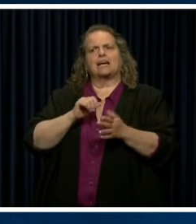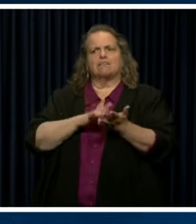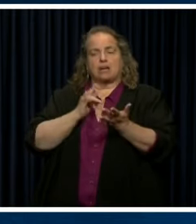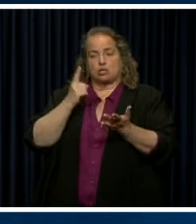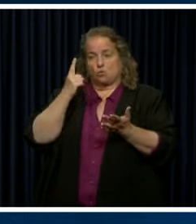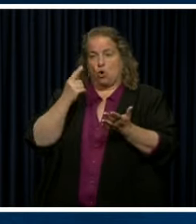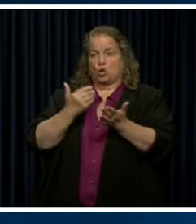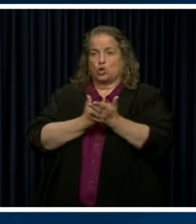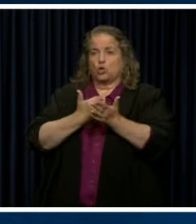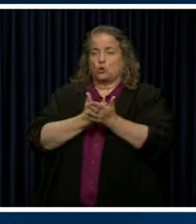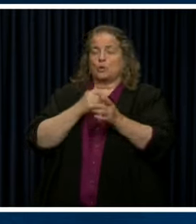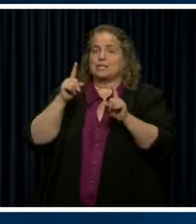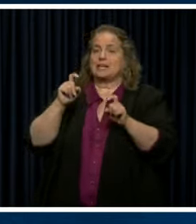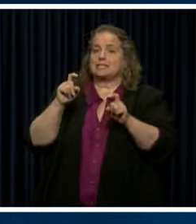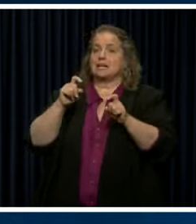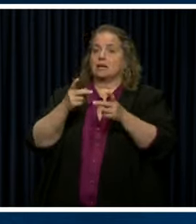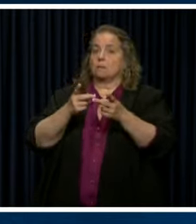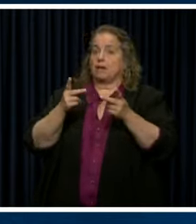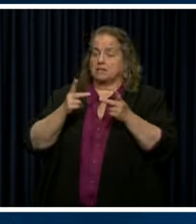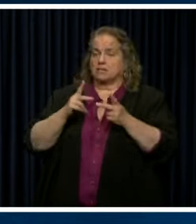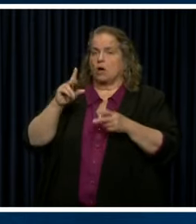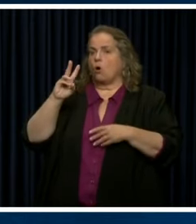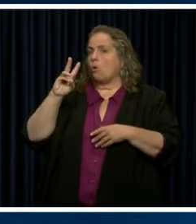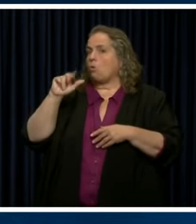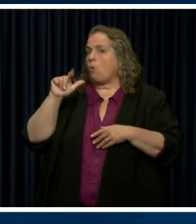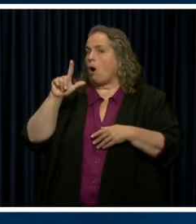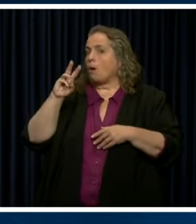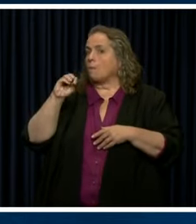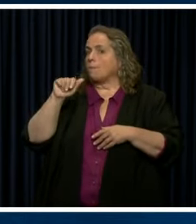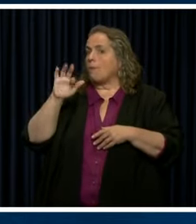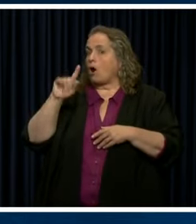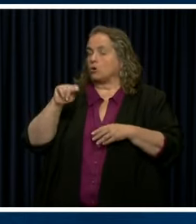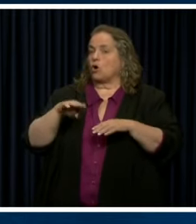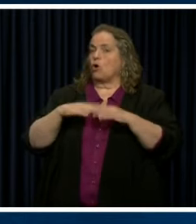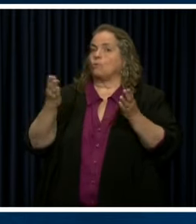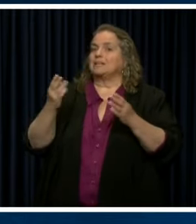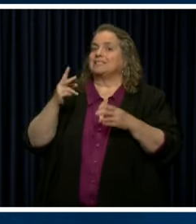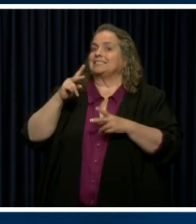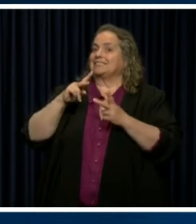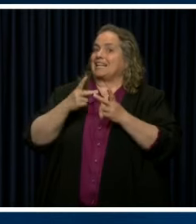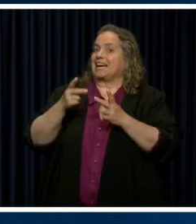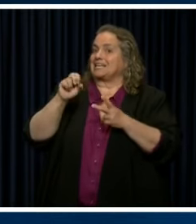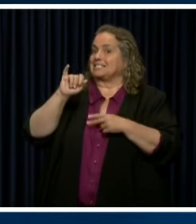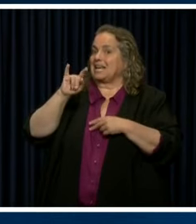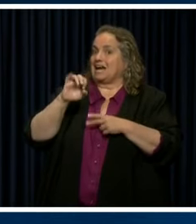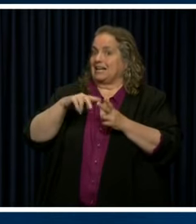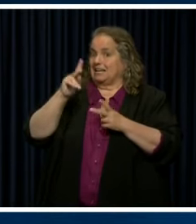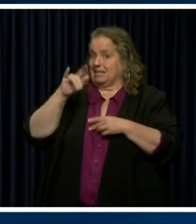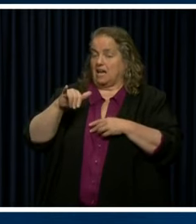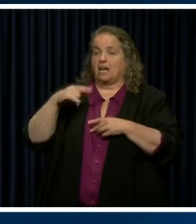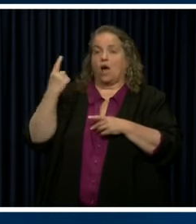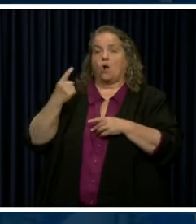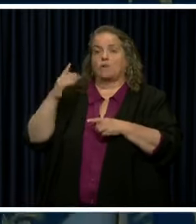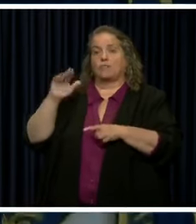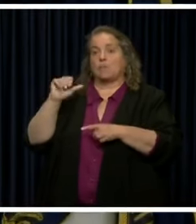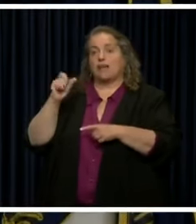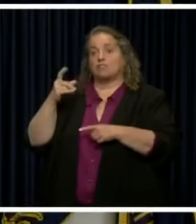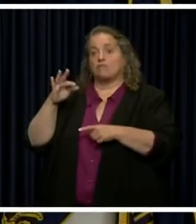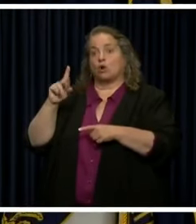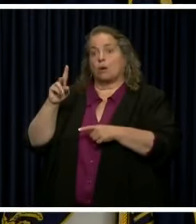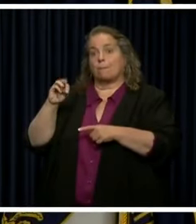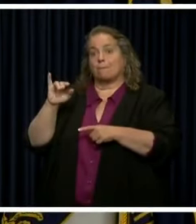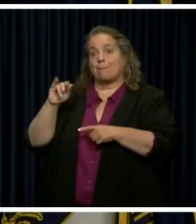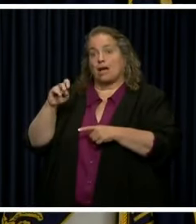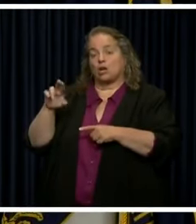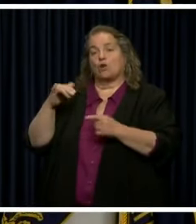location. Walmart has opened up its second site in Kentucky. It's been in Louisville at Bashford Manor. It's now opening a